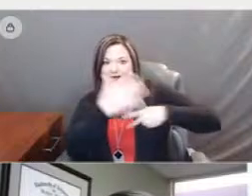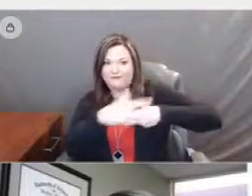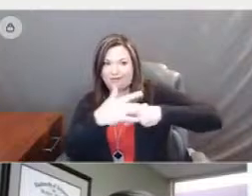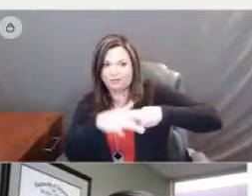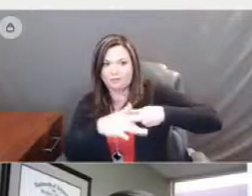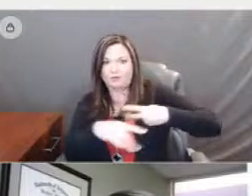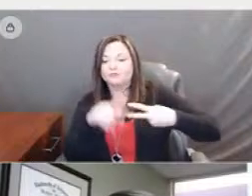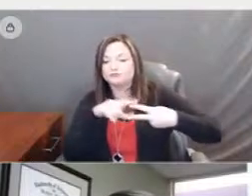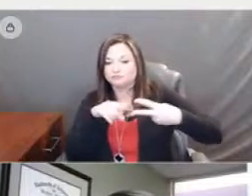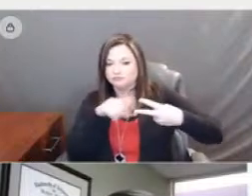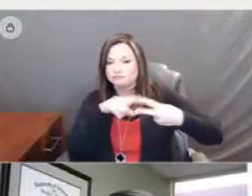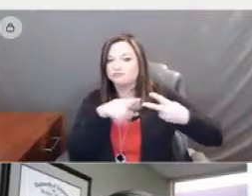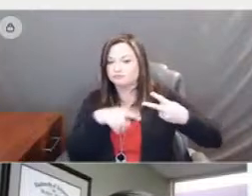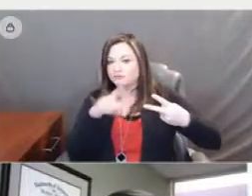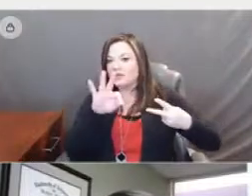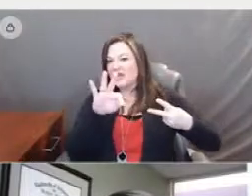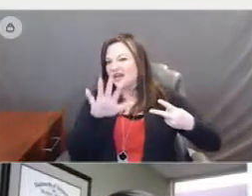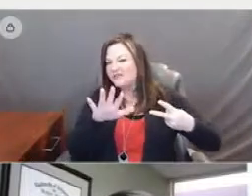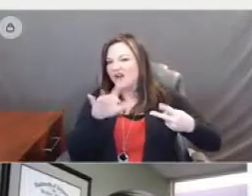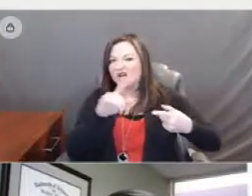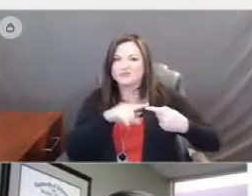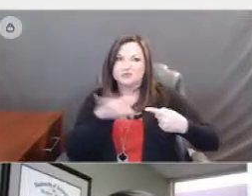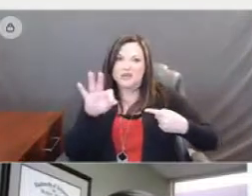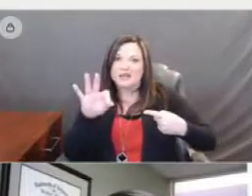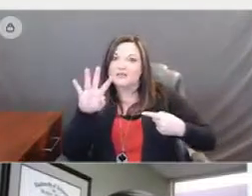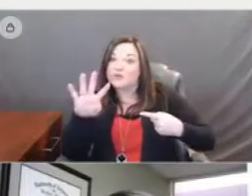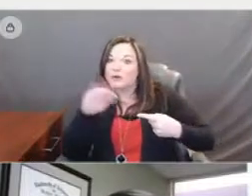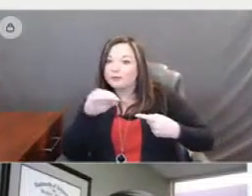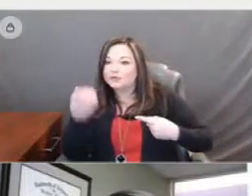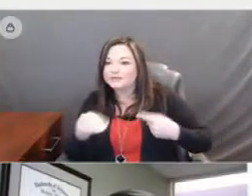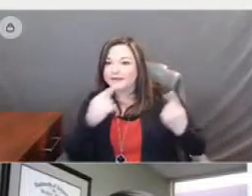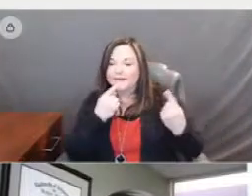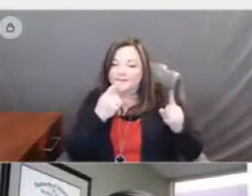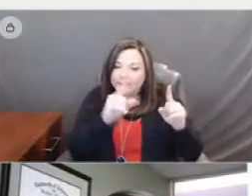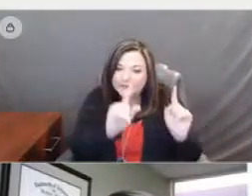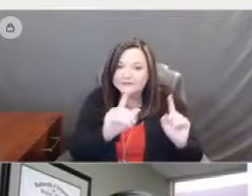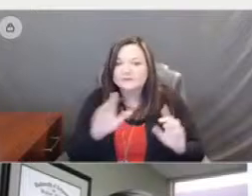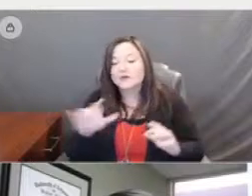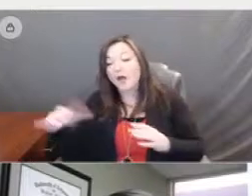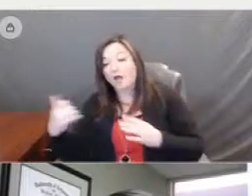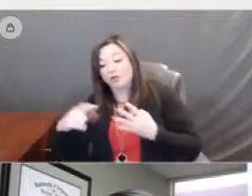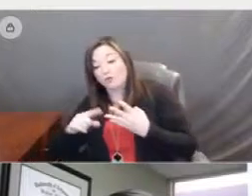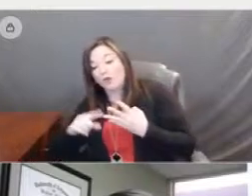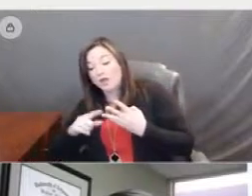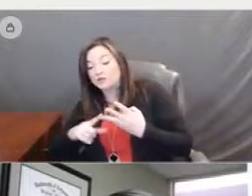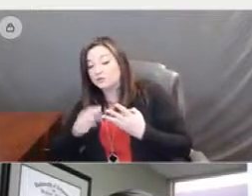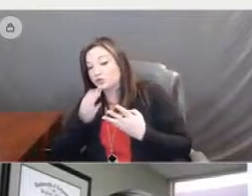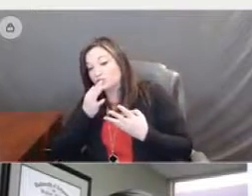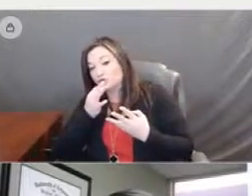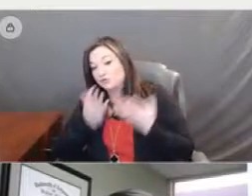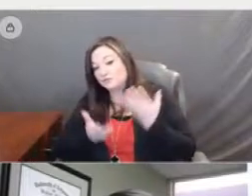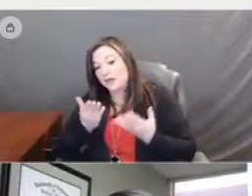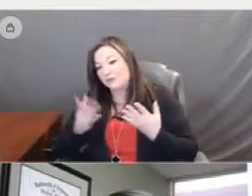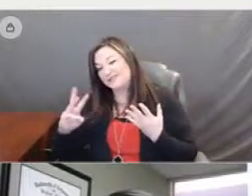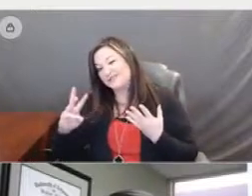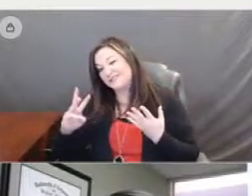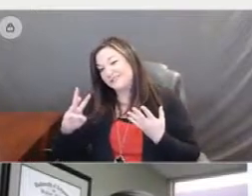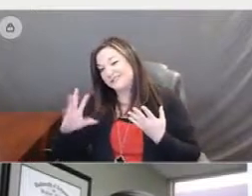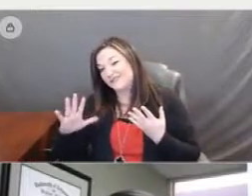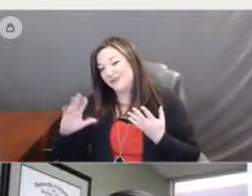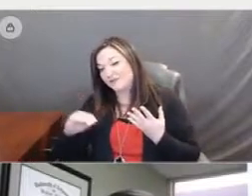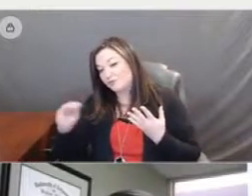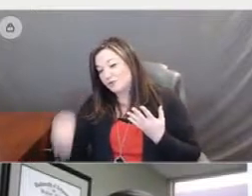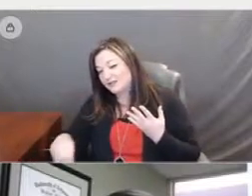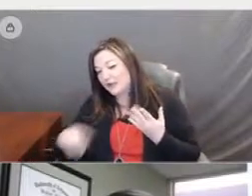and Pfizer, are 95 and 94% effective. There's another one coming on the market, maybe more like 65%